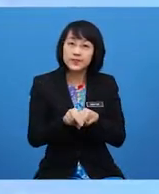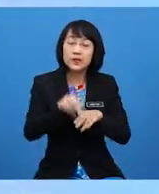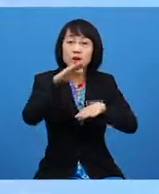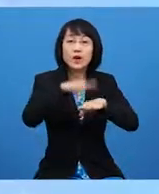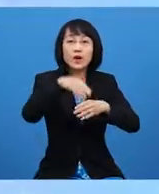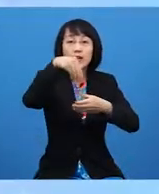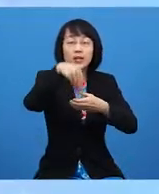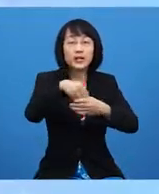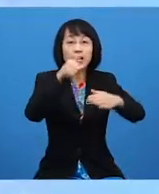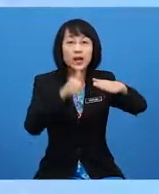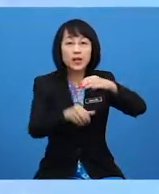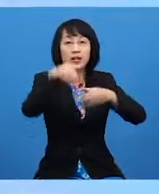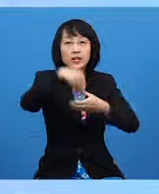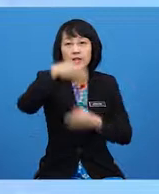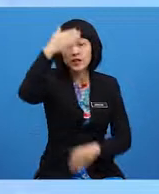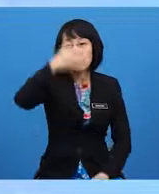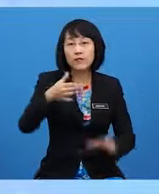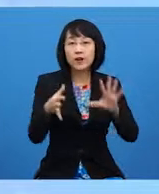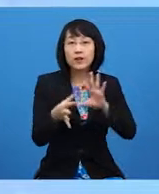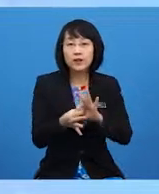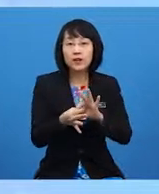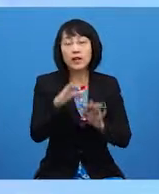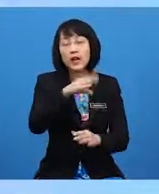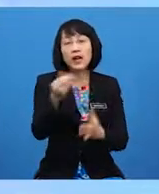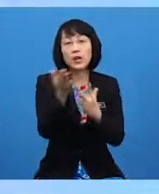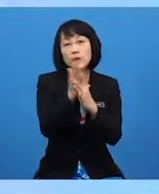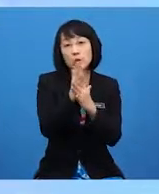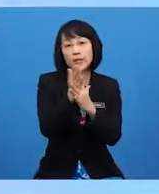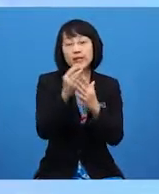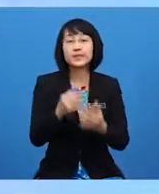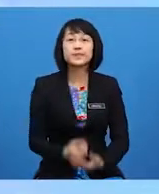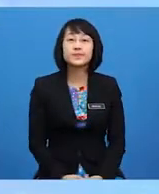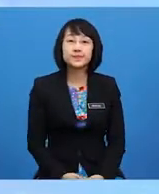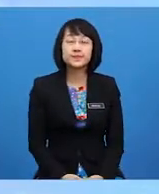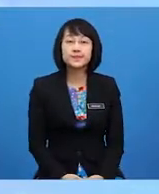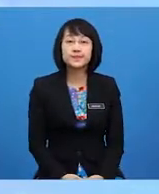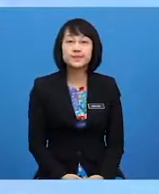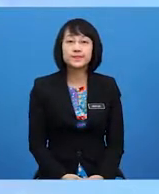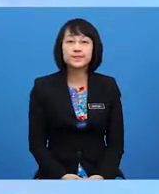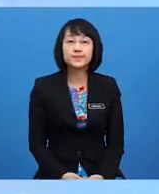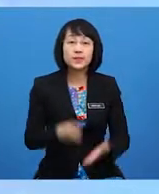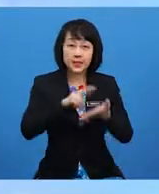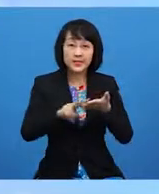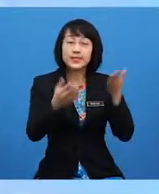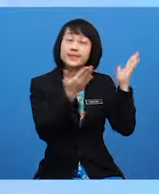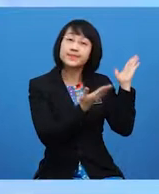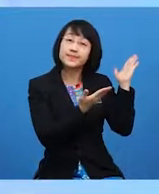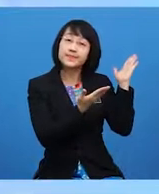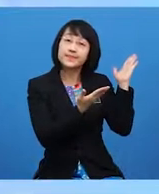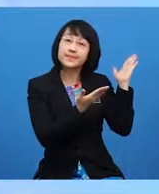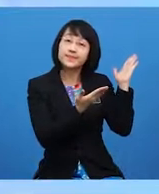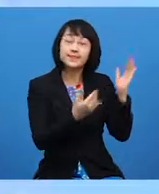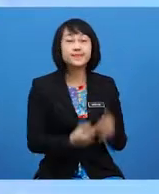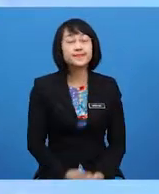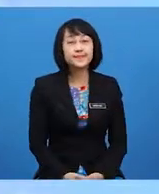The cat is the tree. Now look at the picture again. What is the